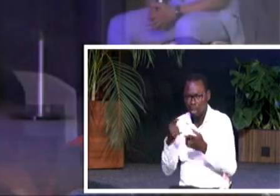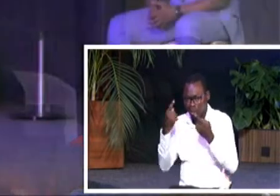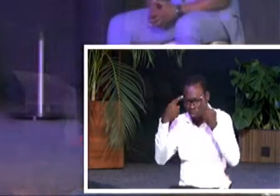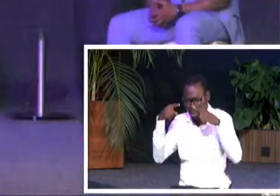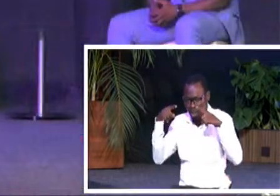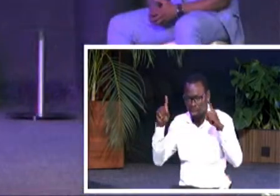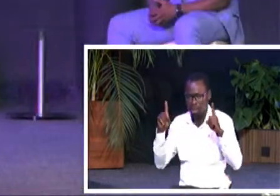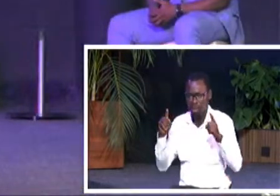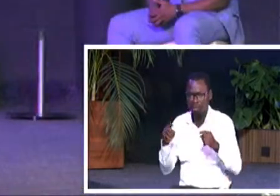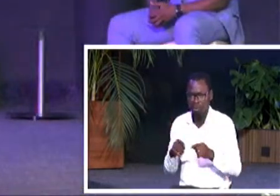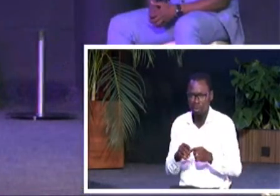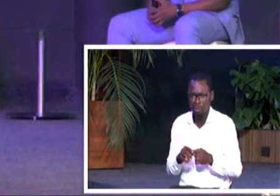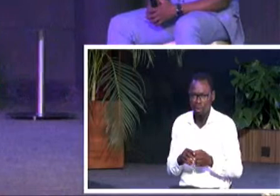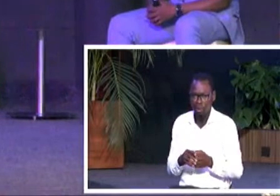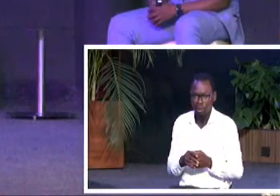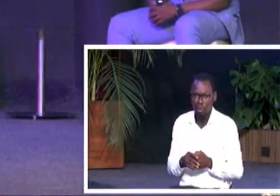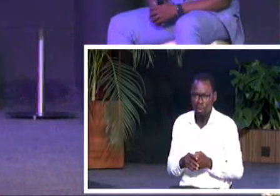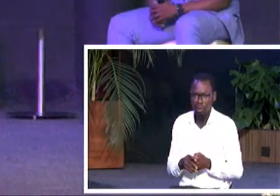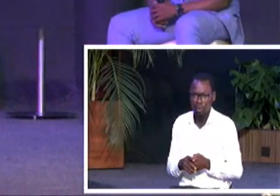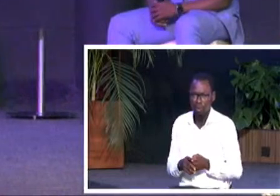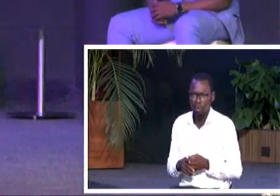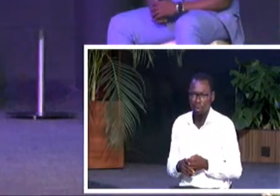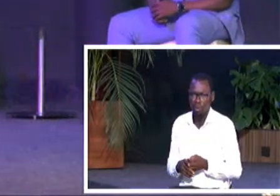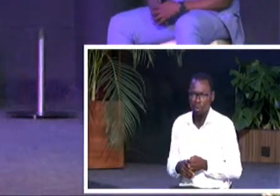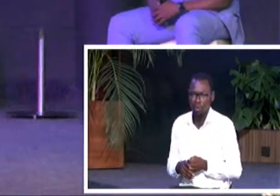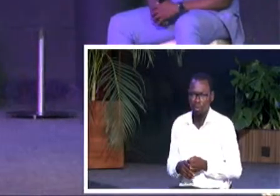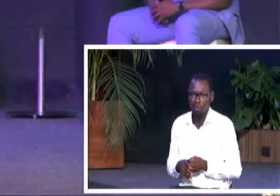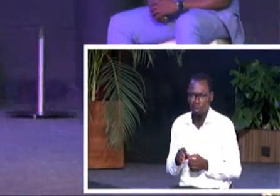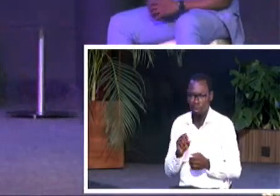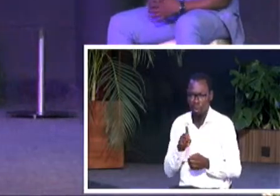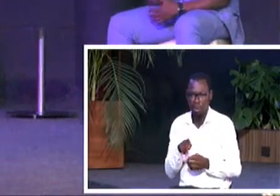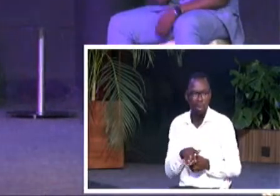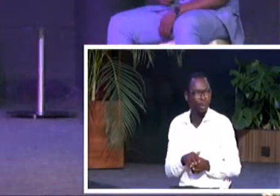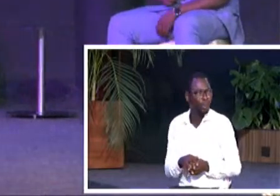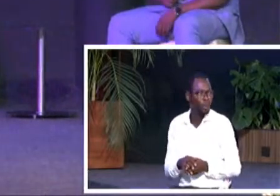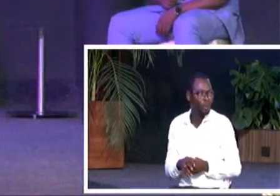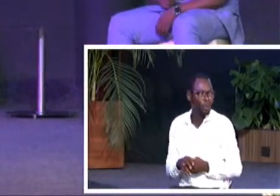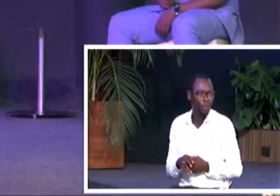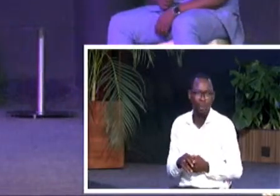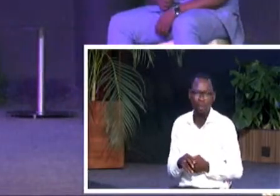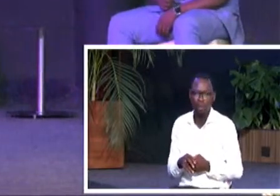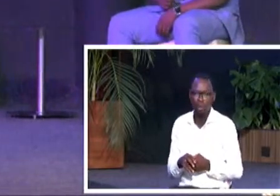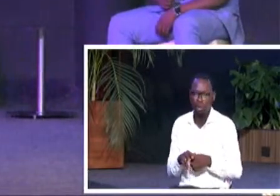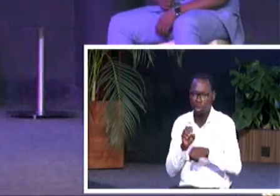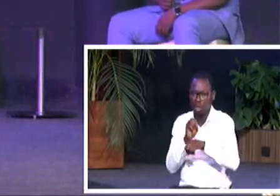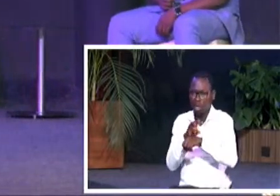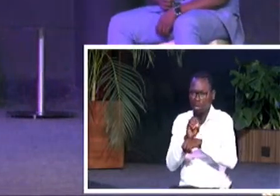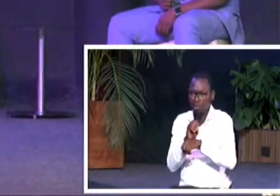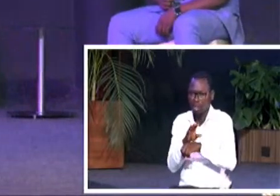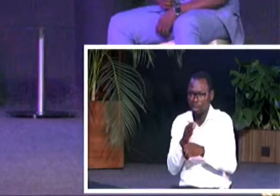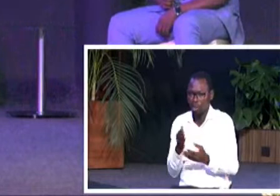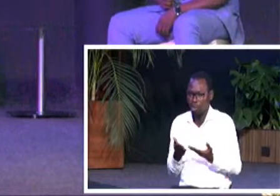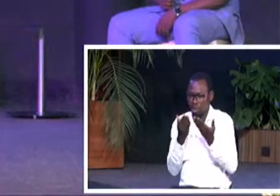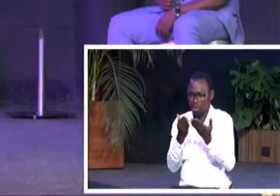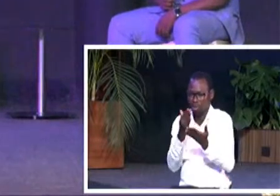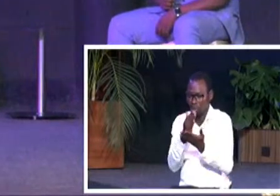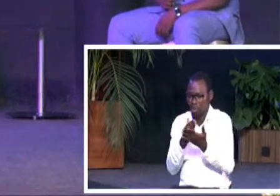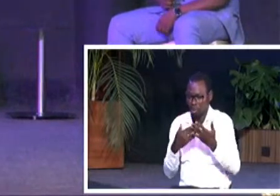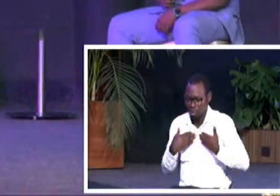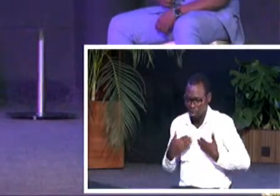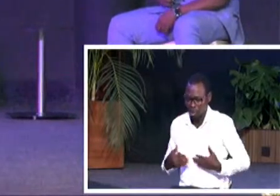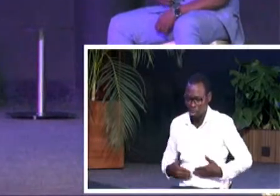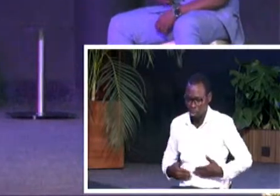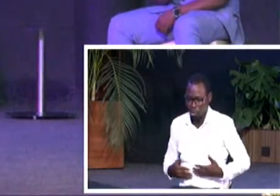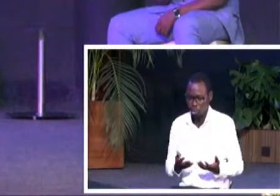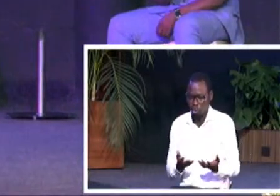Thank you very much, Shadrach. Godfred, sorry. All right. Advice you give to somebody who wants to